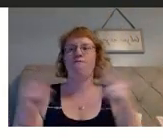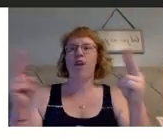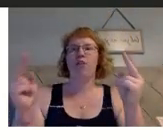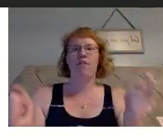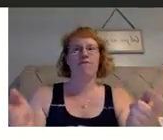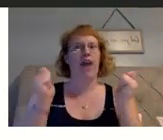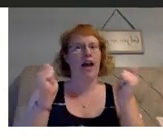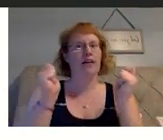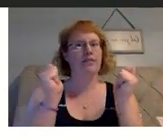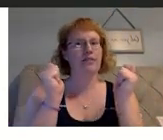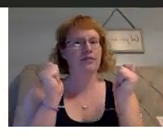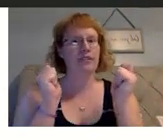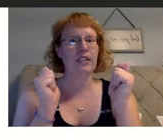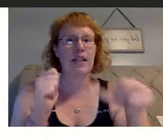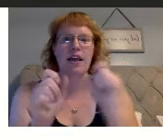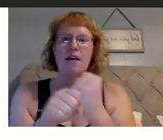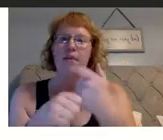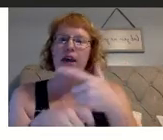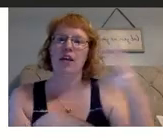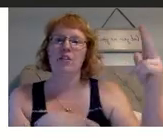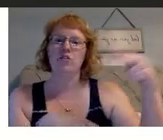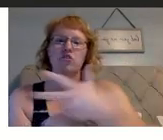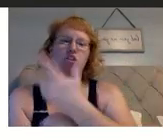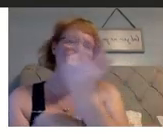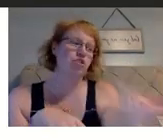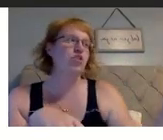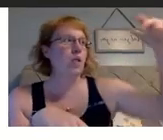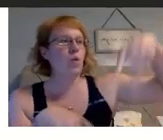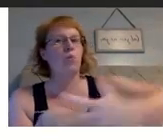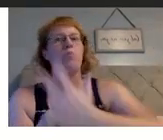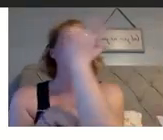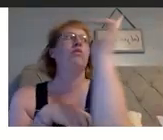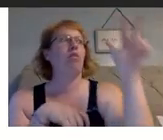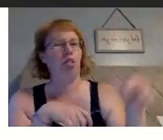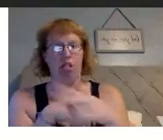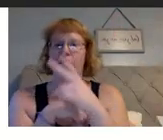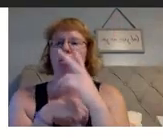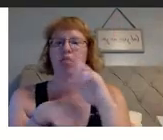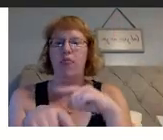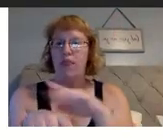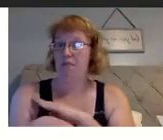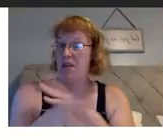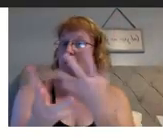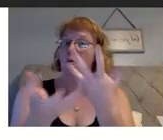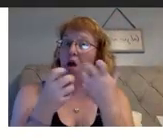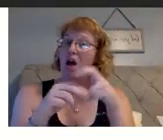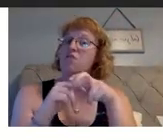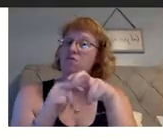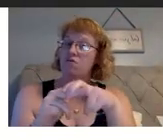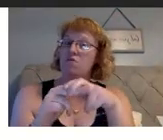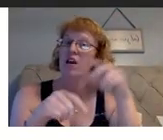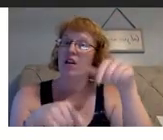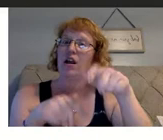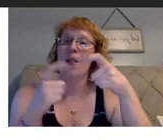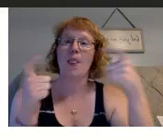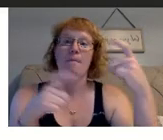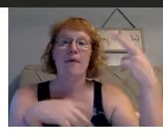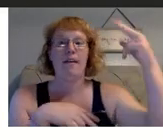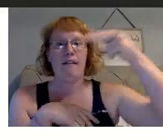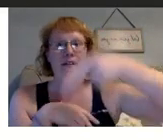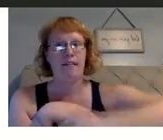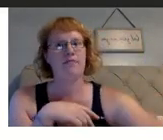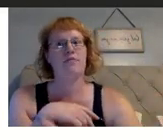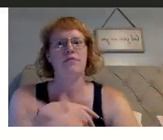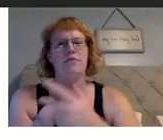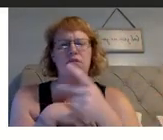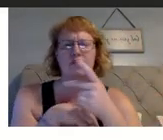very fast. They make turns and loops. Ben wants to ride down the big hills.